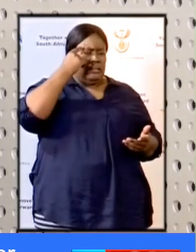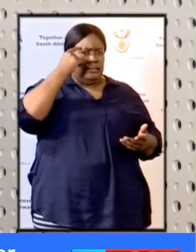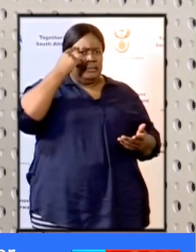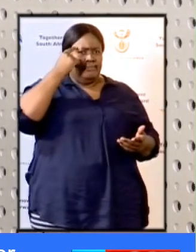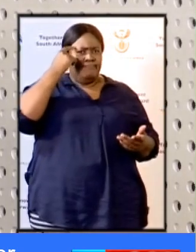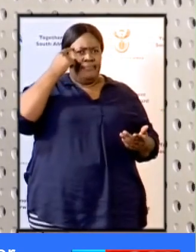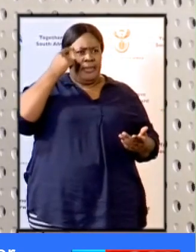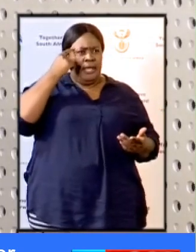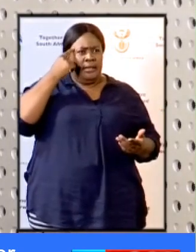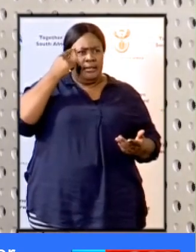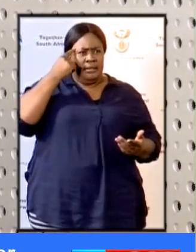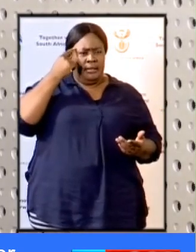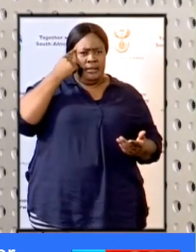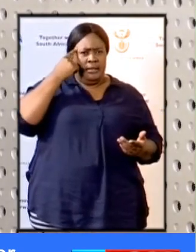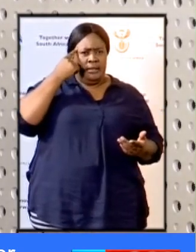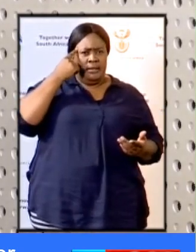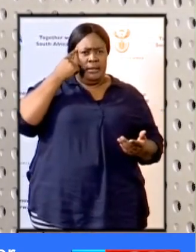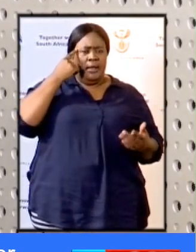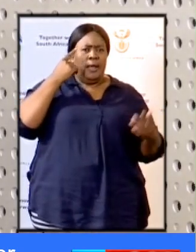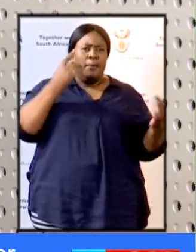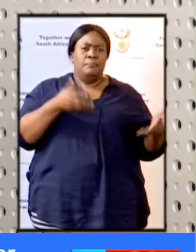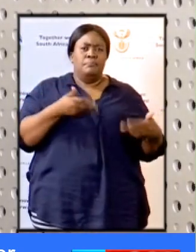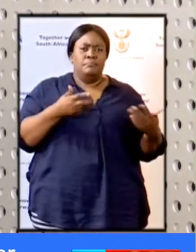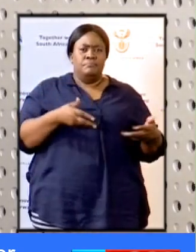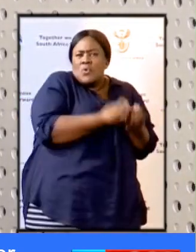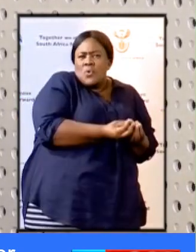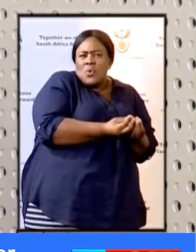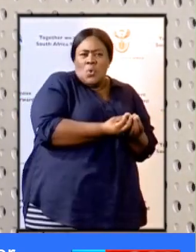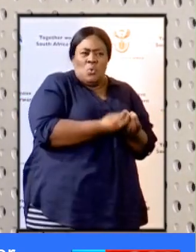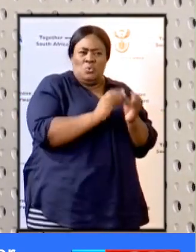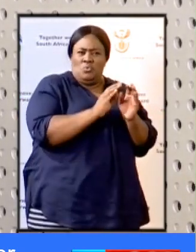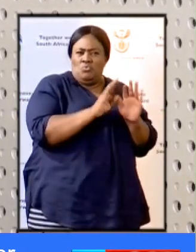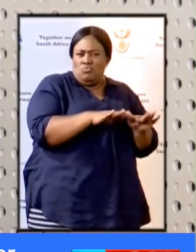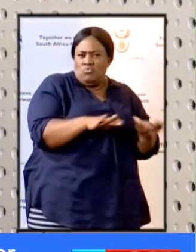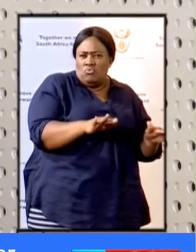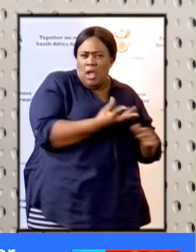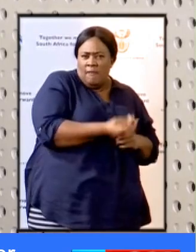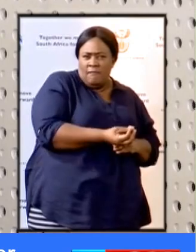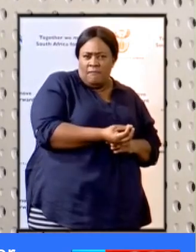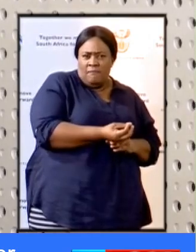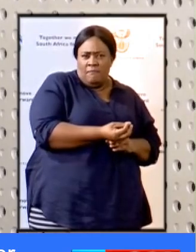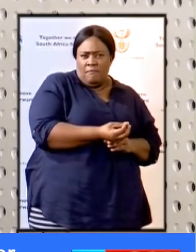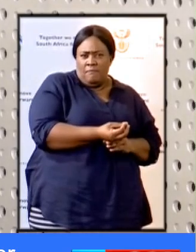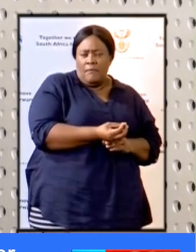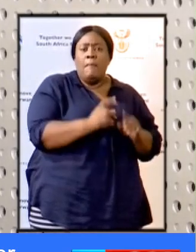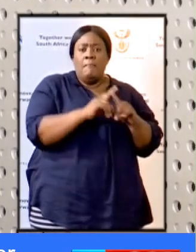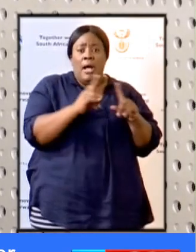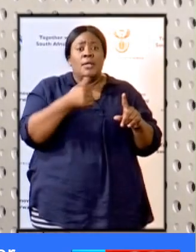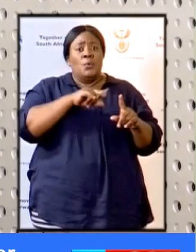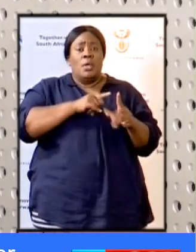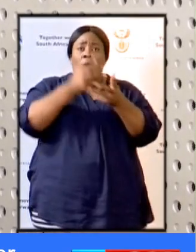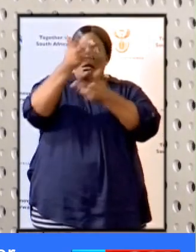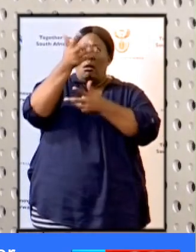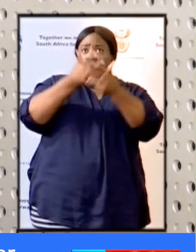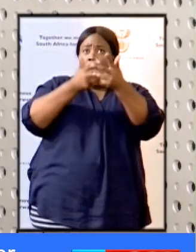broad, connected to your coronavirus 19 team,